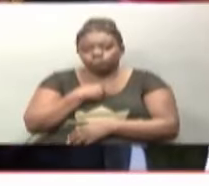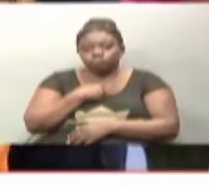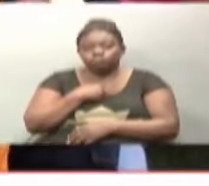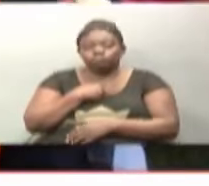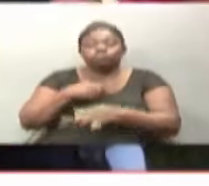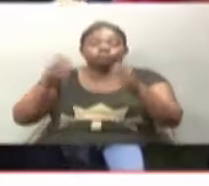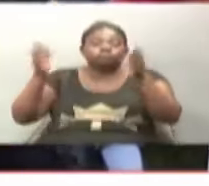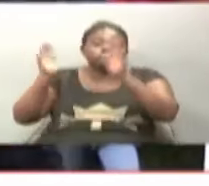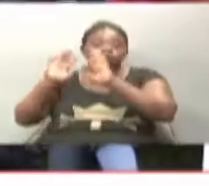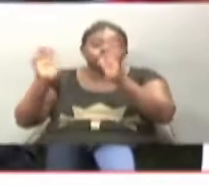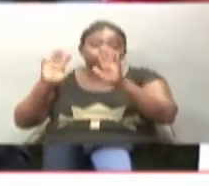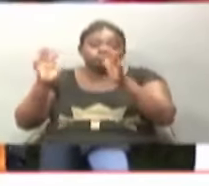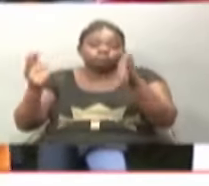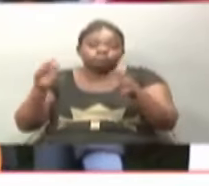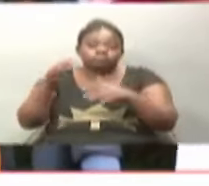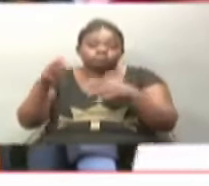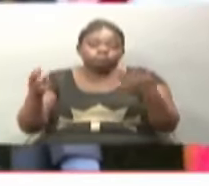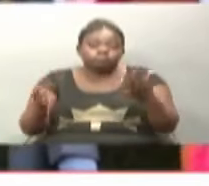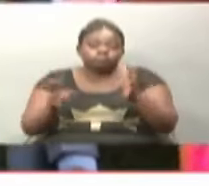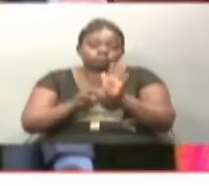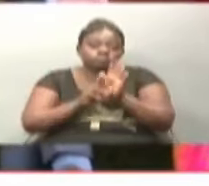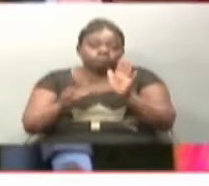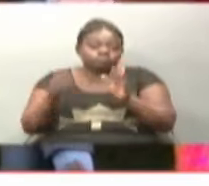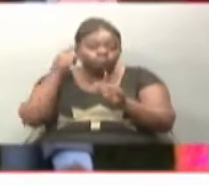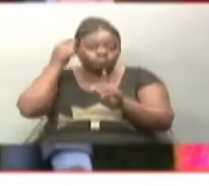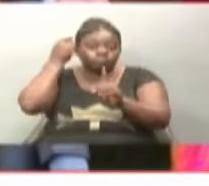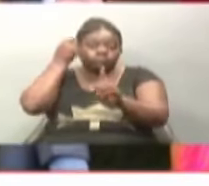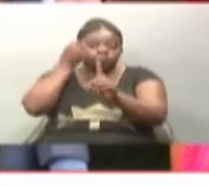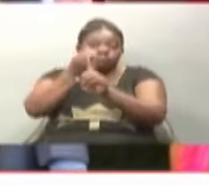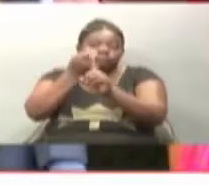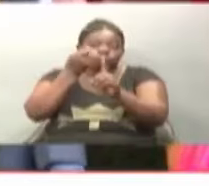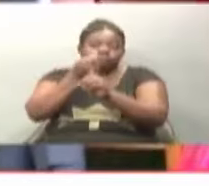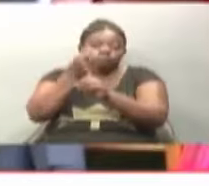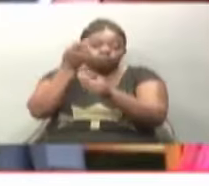muterere mungaru wakura sibanyo wakukulobinga.